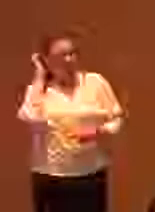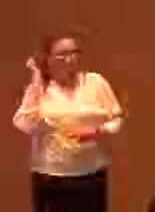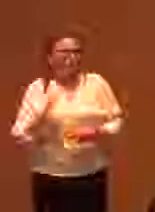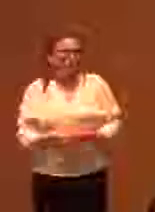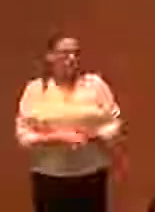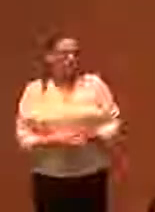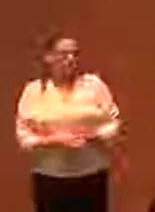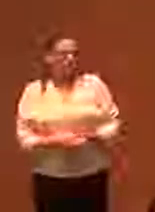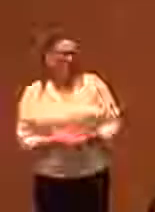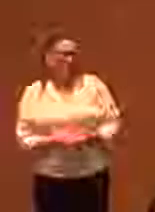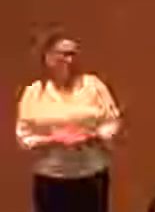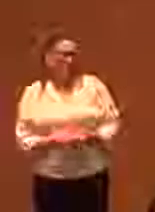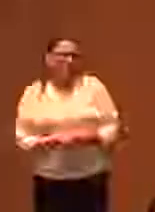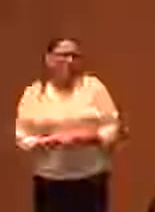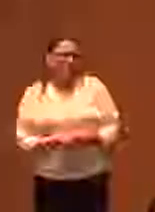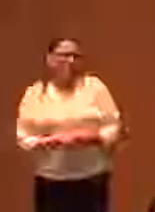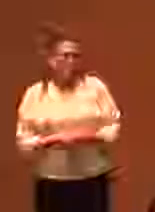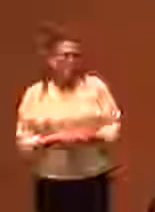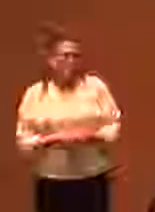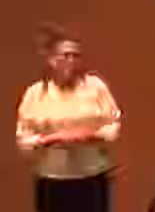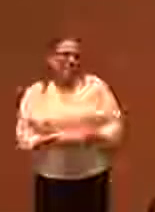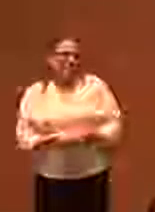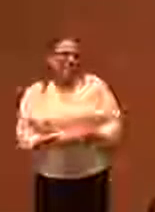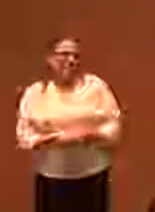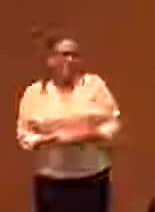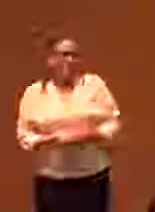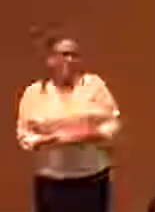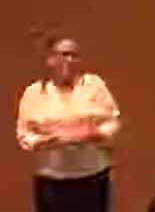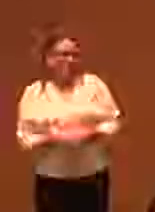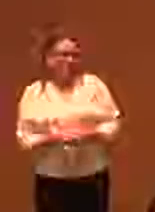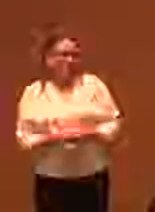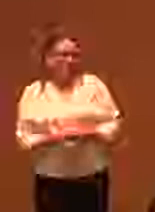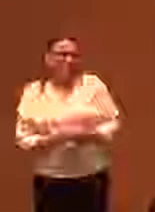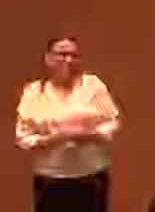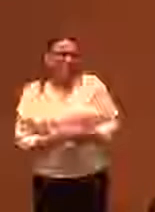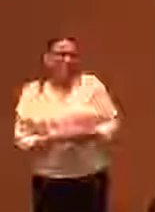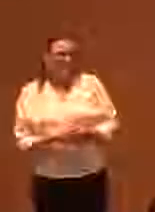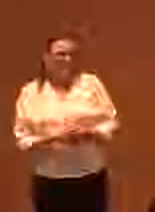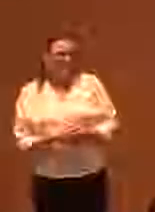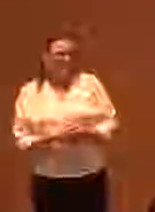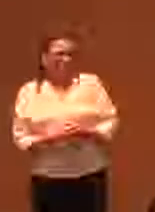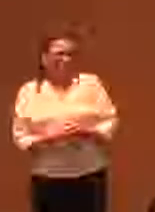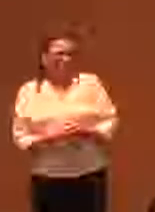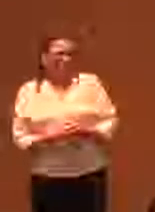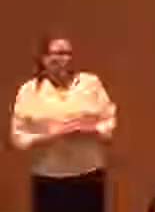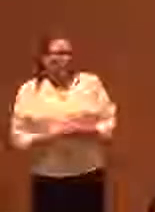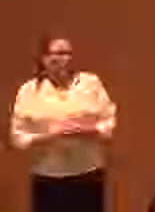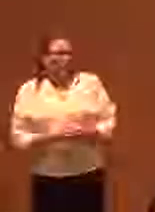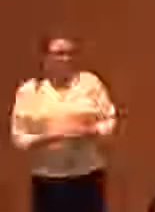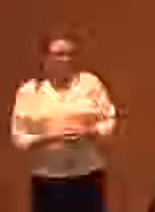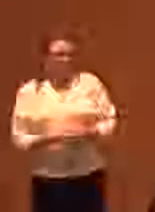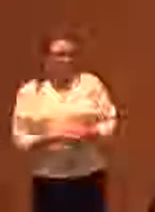Right now, we face the stats right now for deaf and hard of hearing people being unemployed or underemployed has